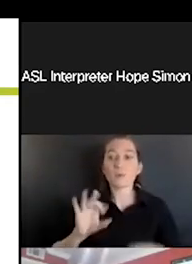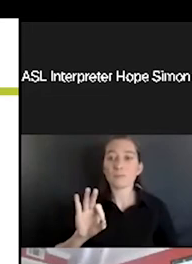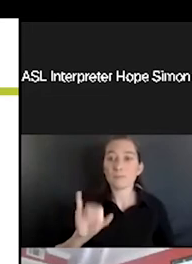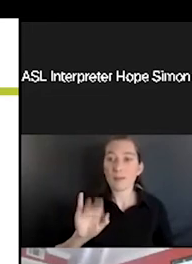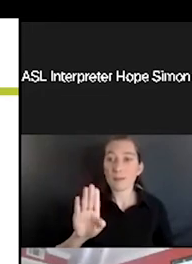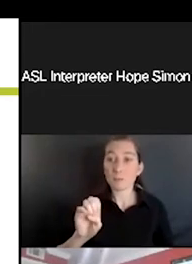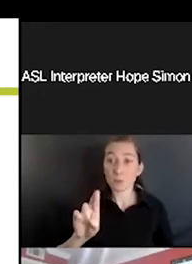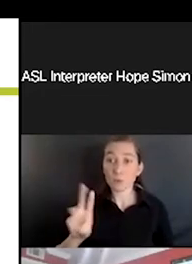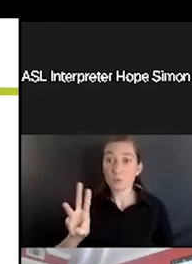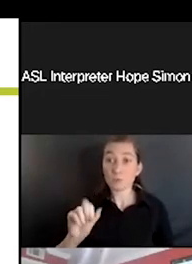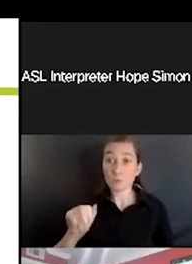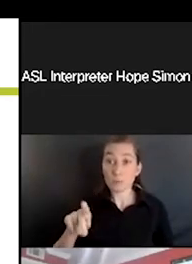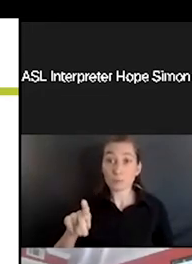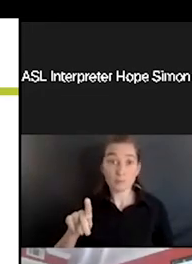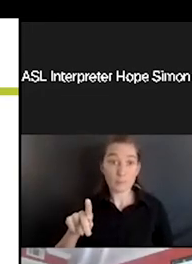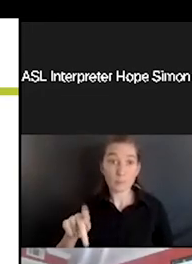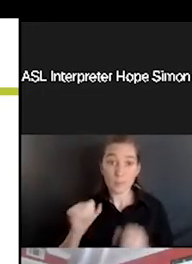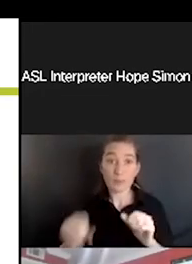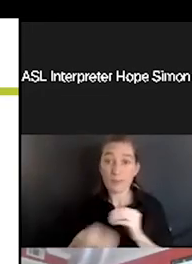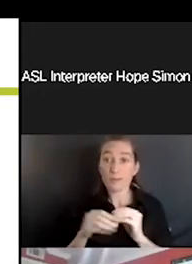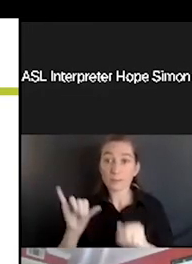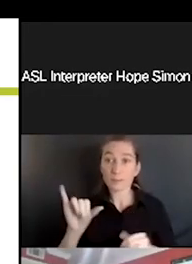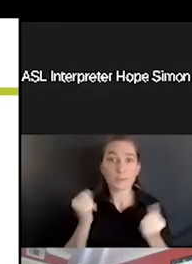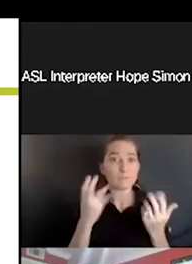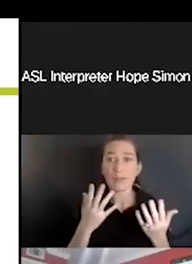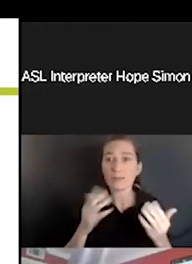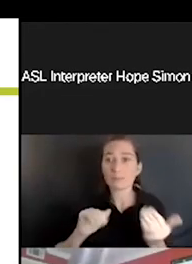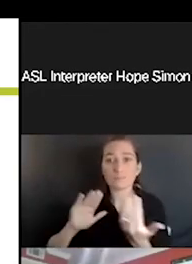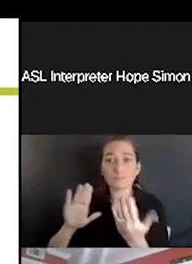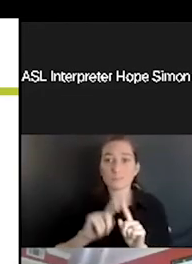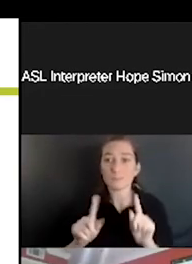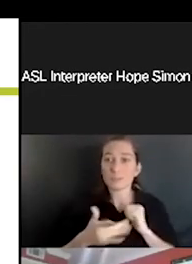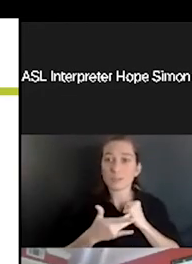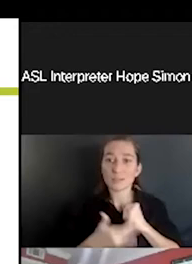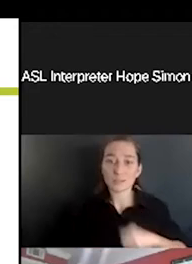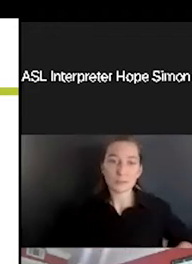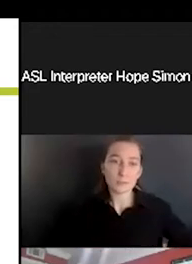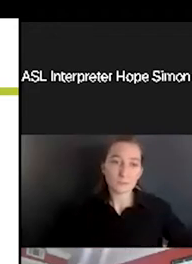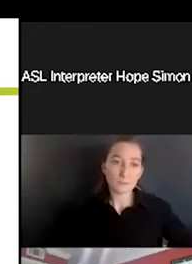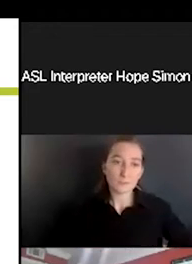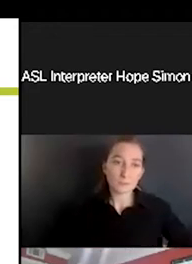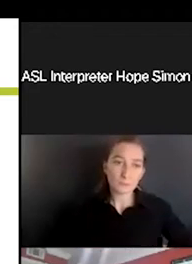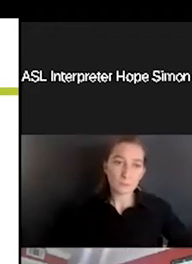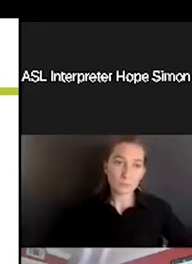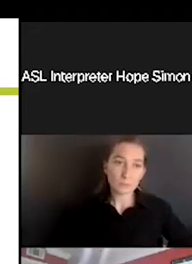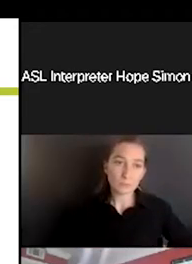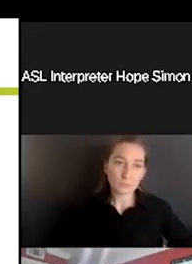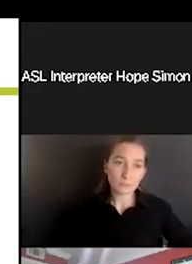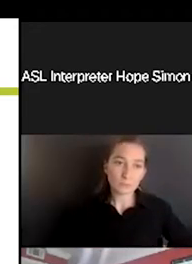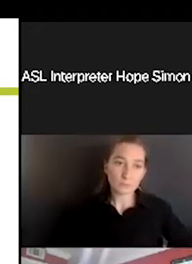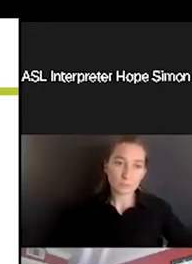of reinforcement. So there's a lot of different techniques that you can use to fix those buildings. We have pre-Northridge steel moment frame buildings,